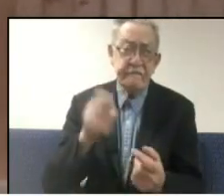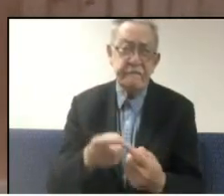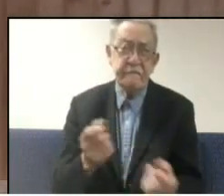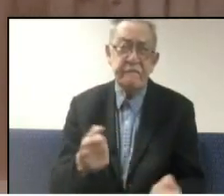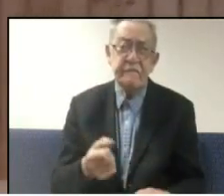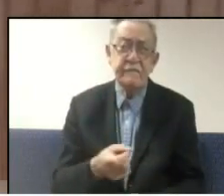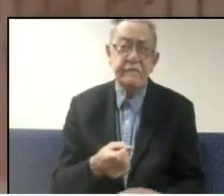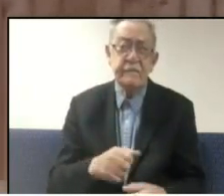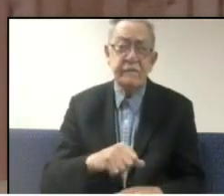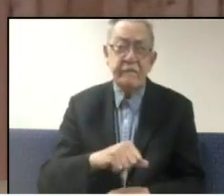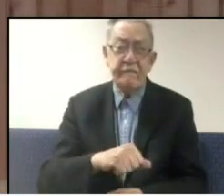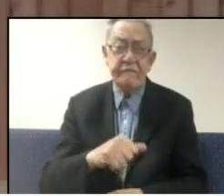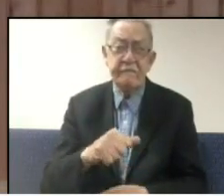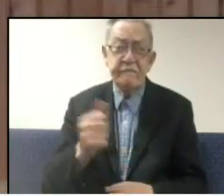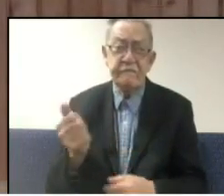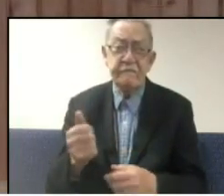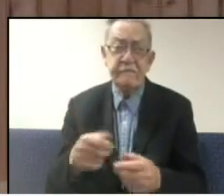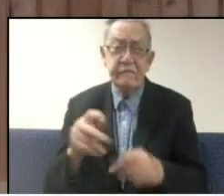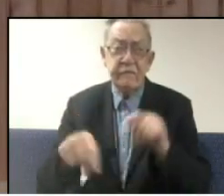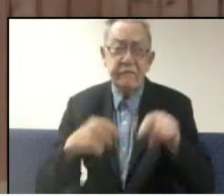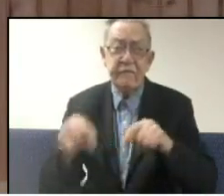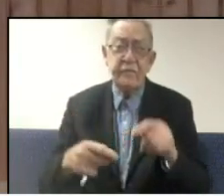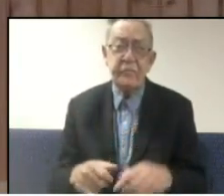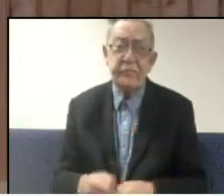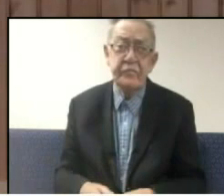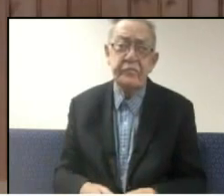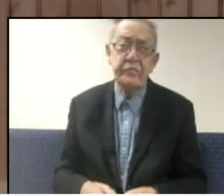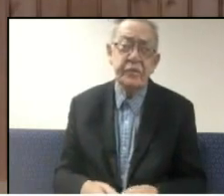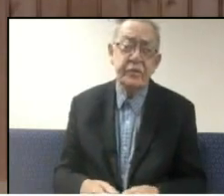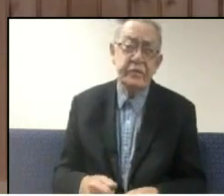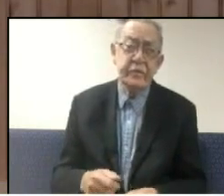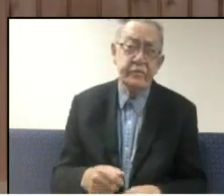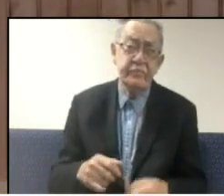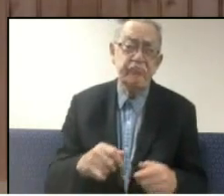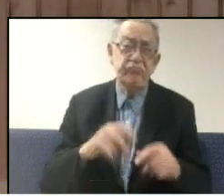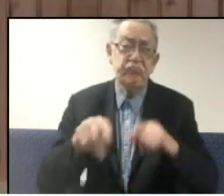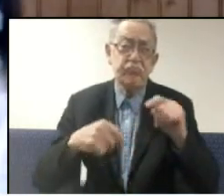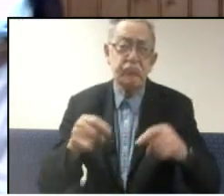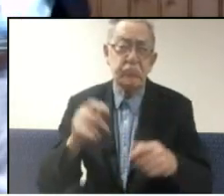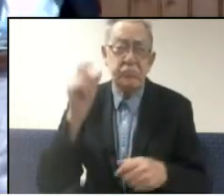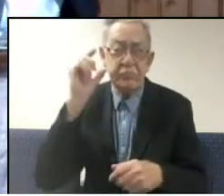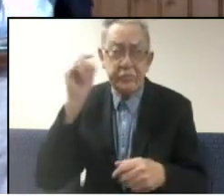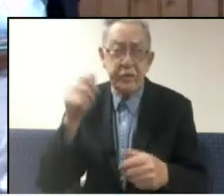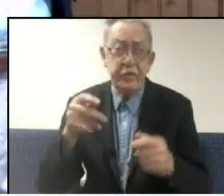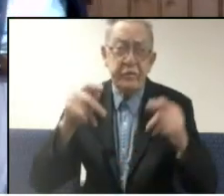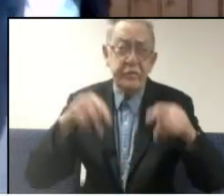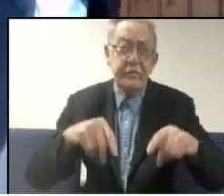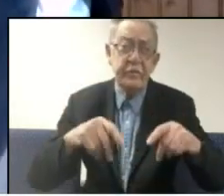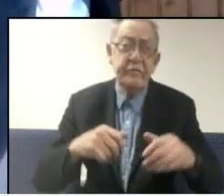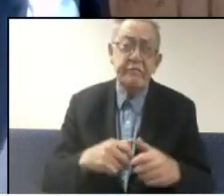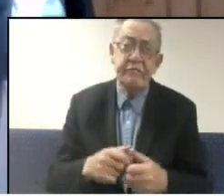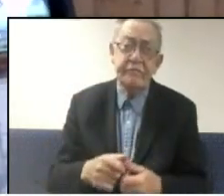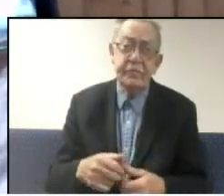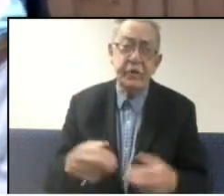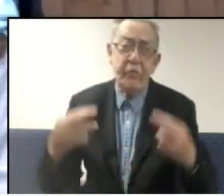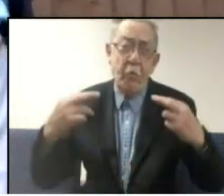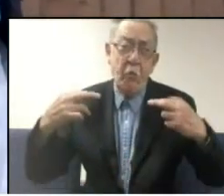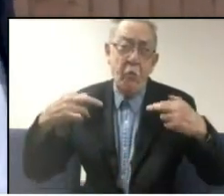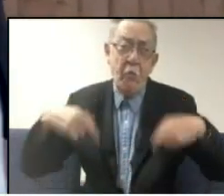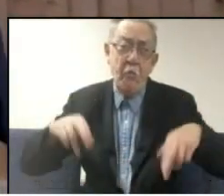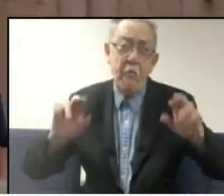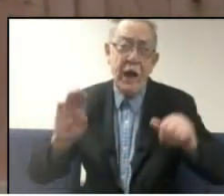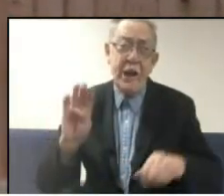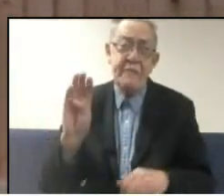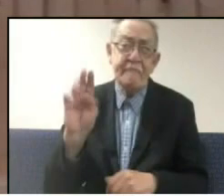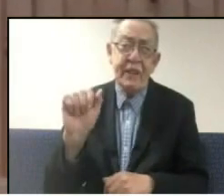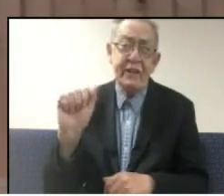people. That was very common. People would hear someone, a rabbi, they would teach a